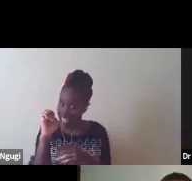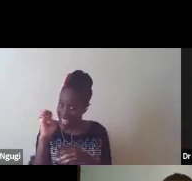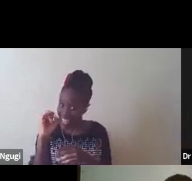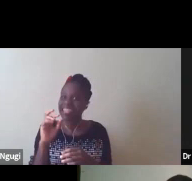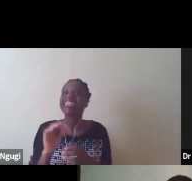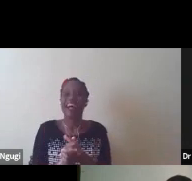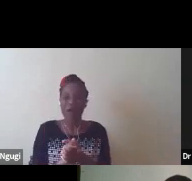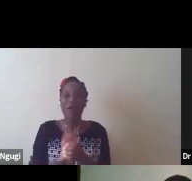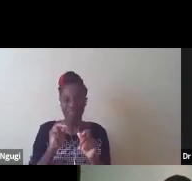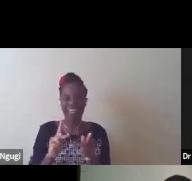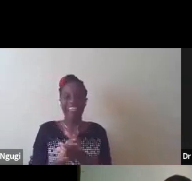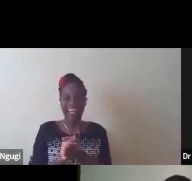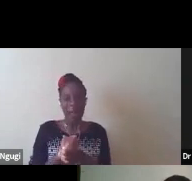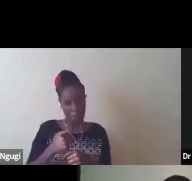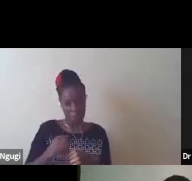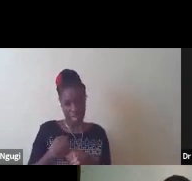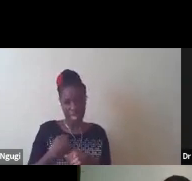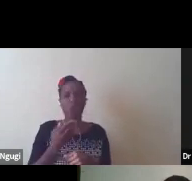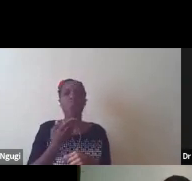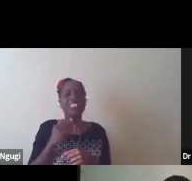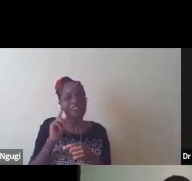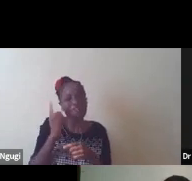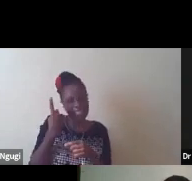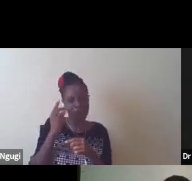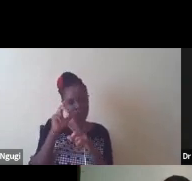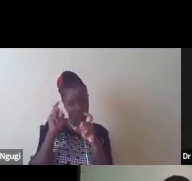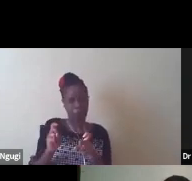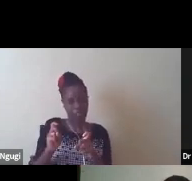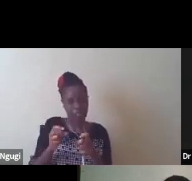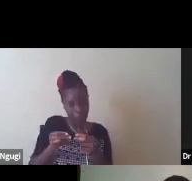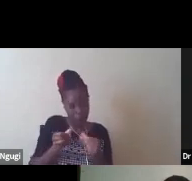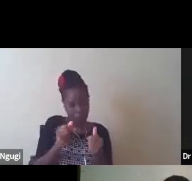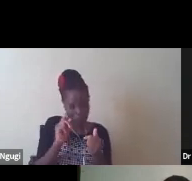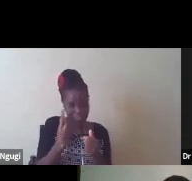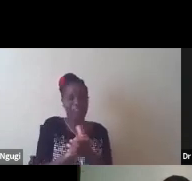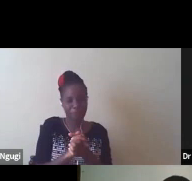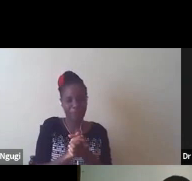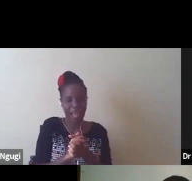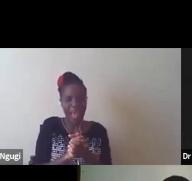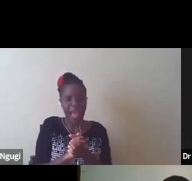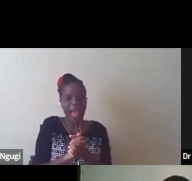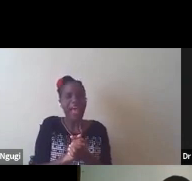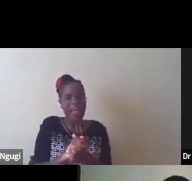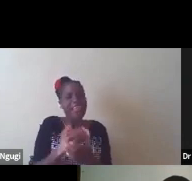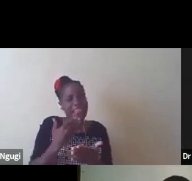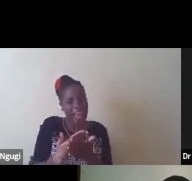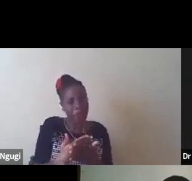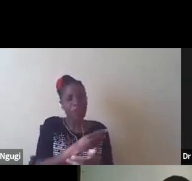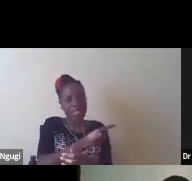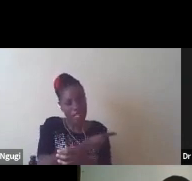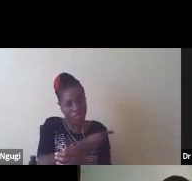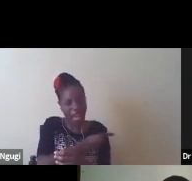please. A little contribution to the first part. And I like the point that Dr. Bengard said, that you don't need to wait until you